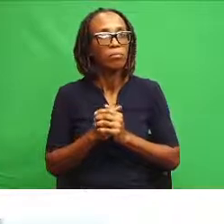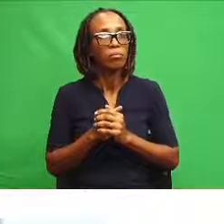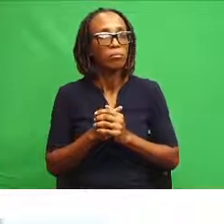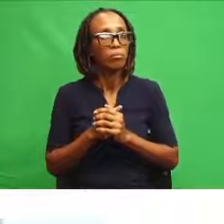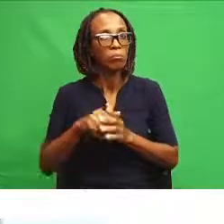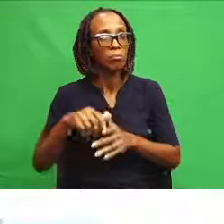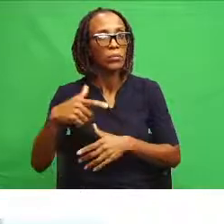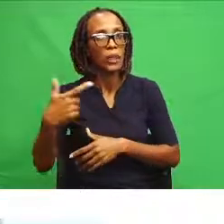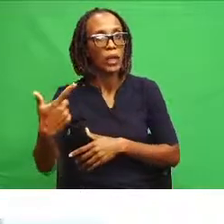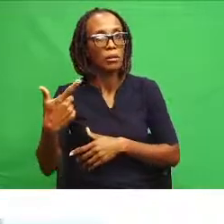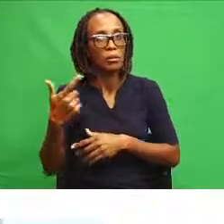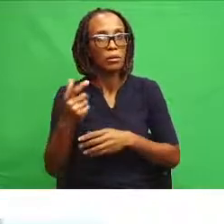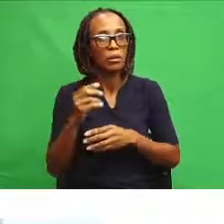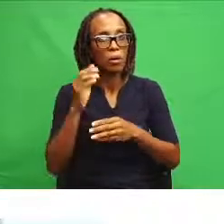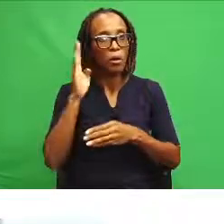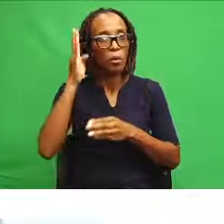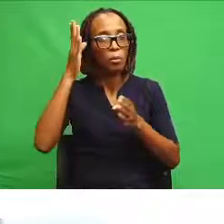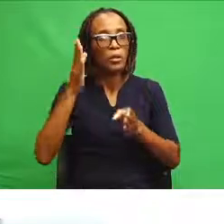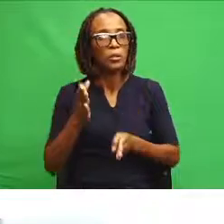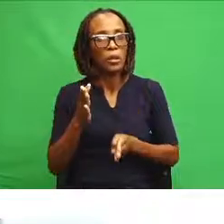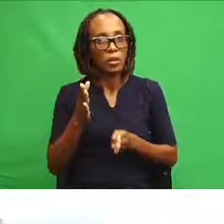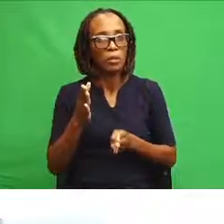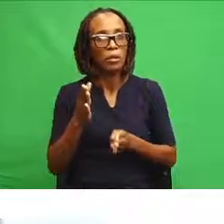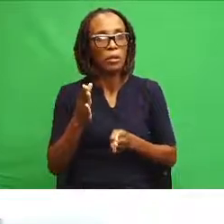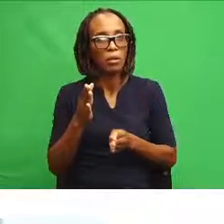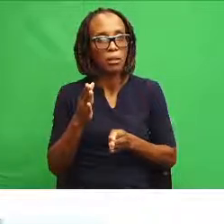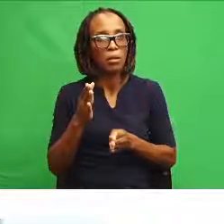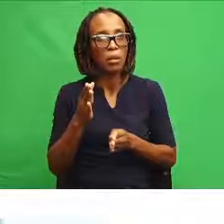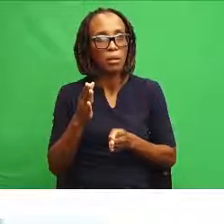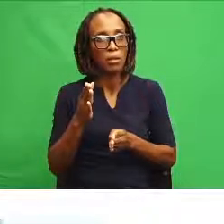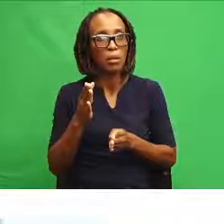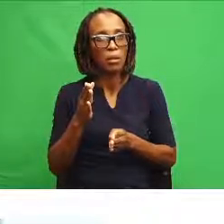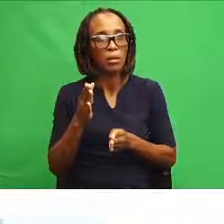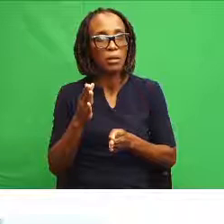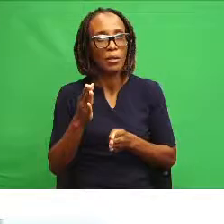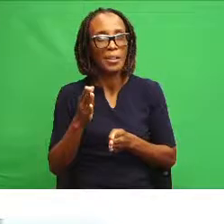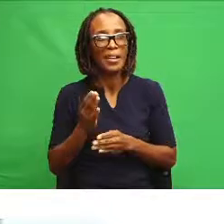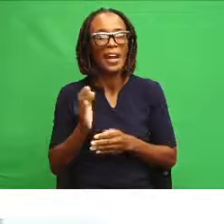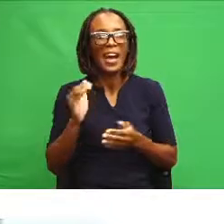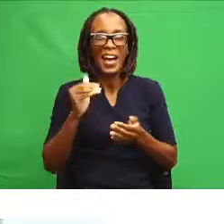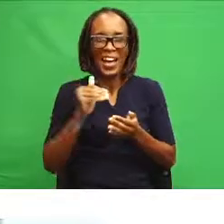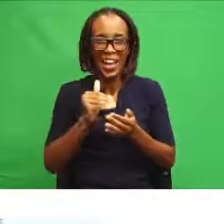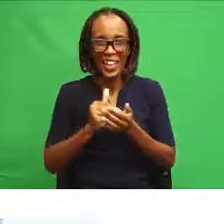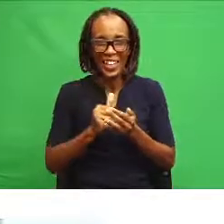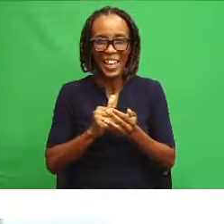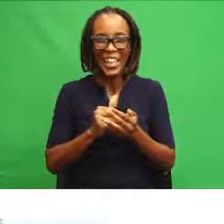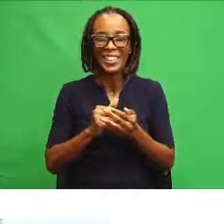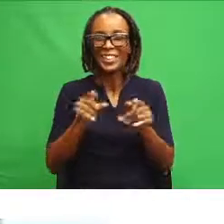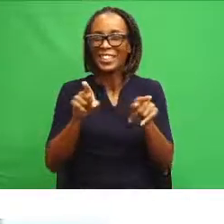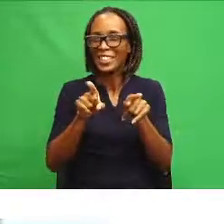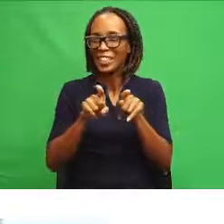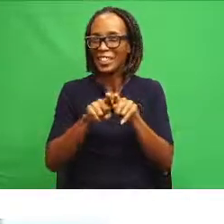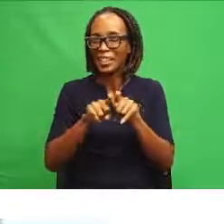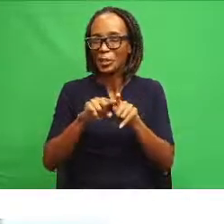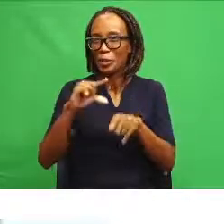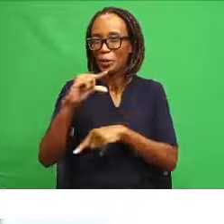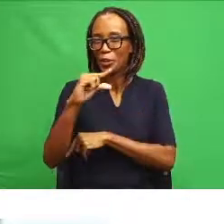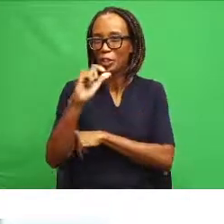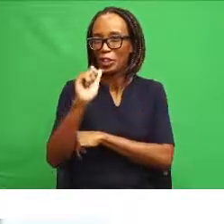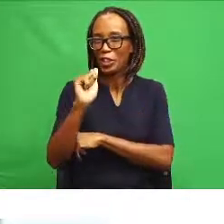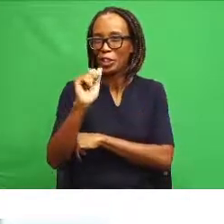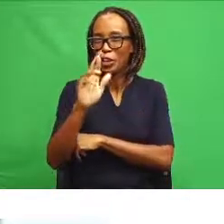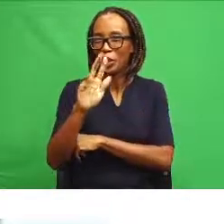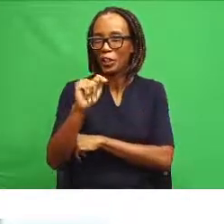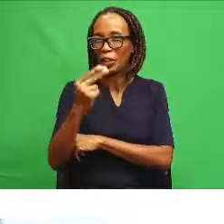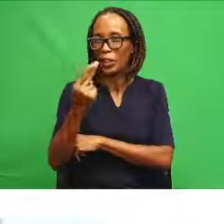next presenter. He is going to make his way back to us. No